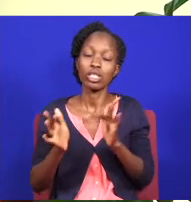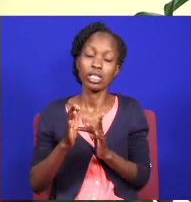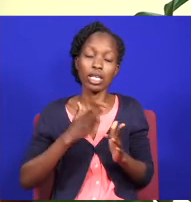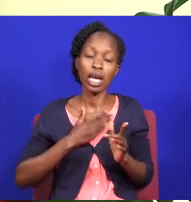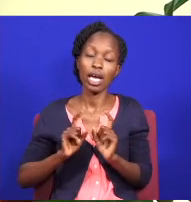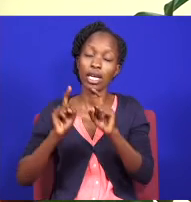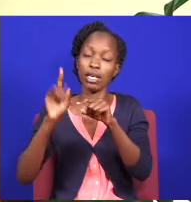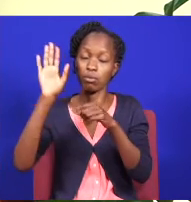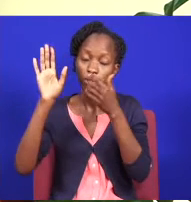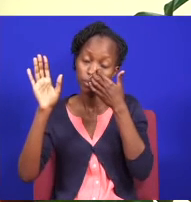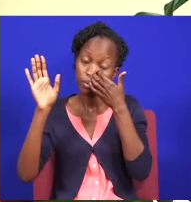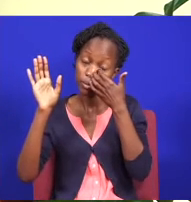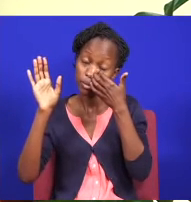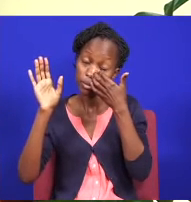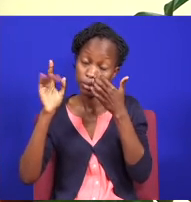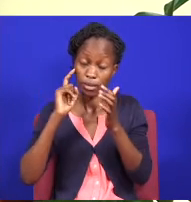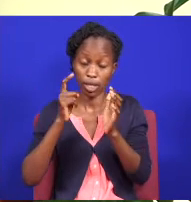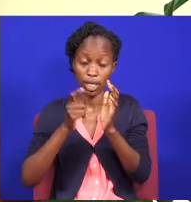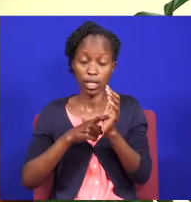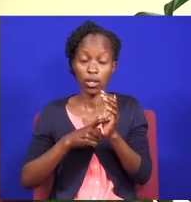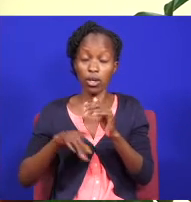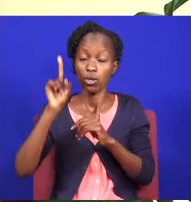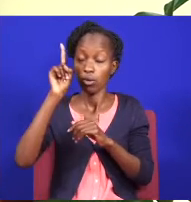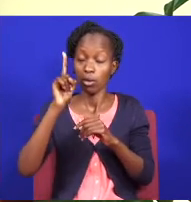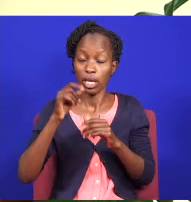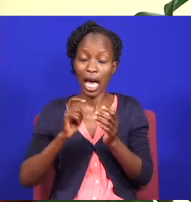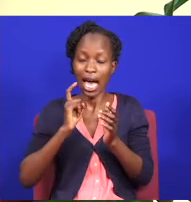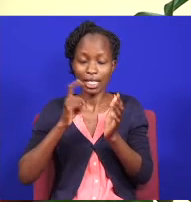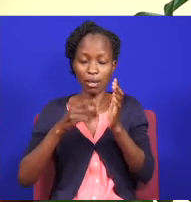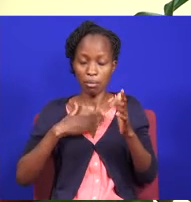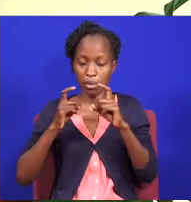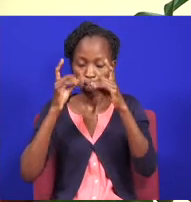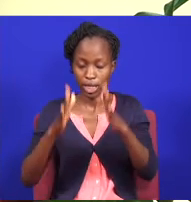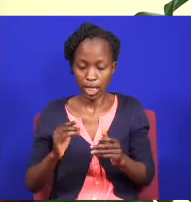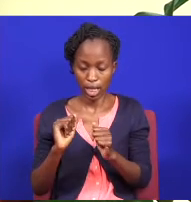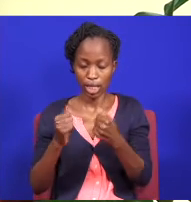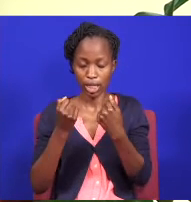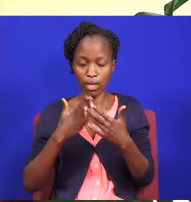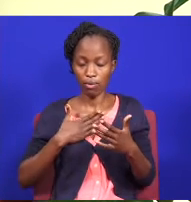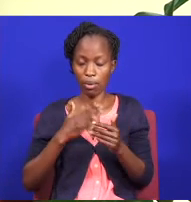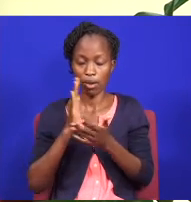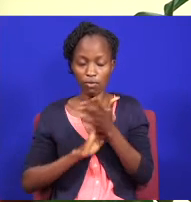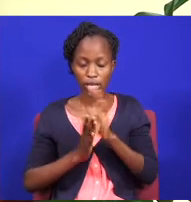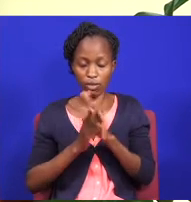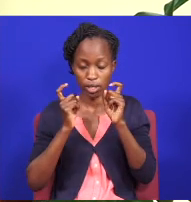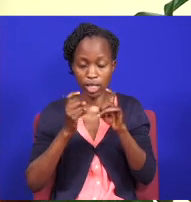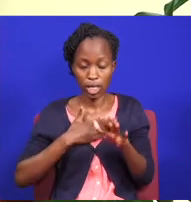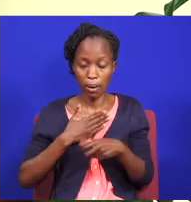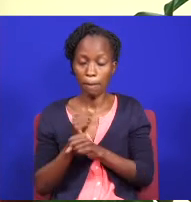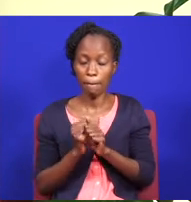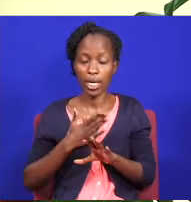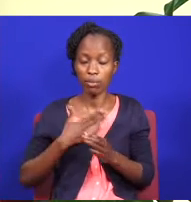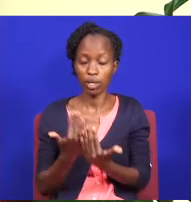you recognizing that I am a sinner. Save me and forgive my sins and make me your